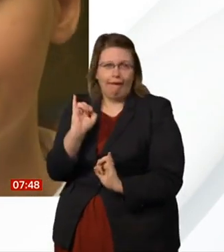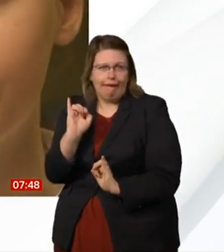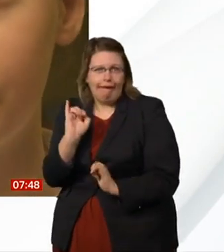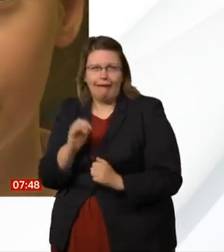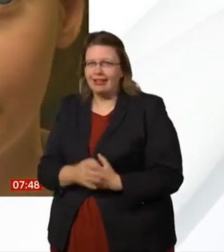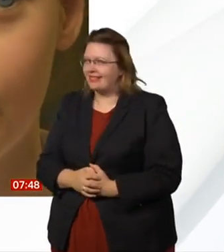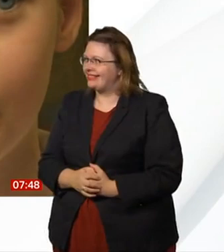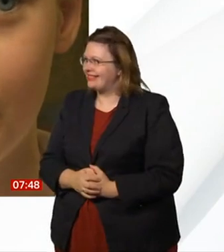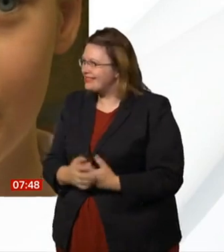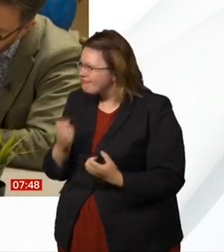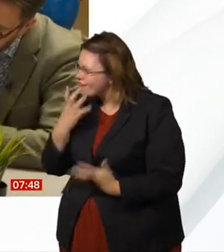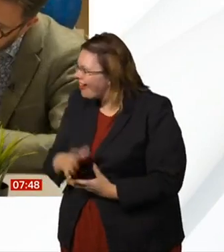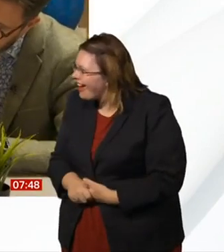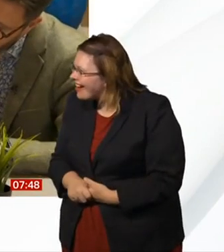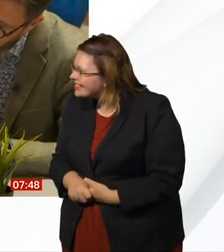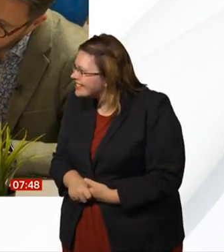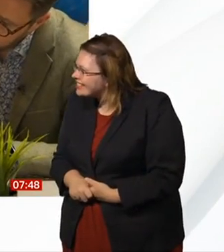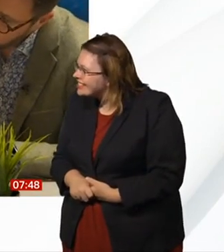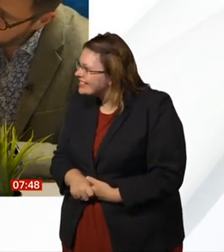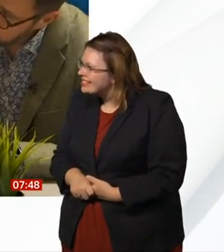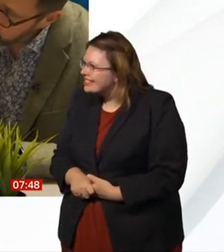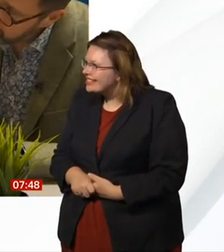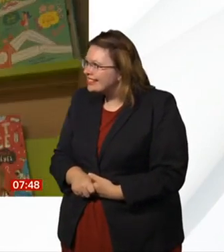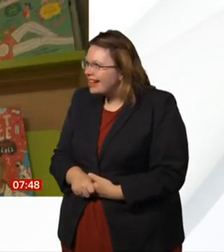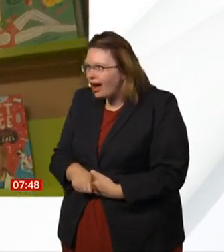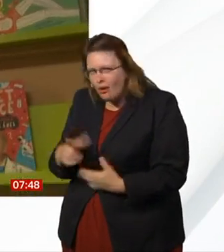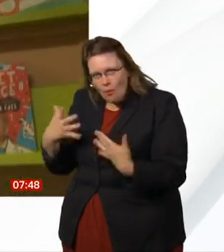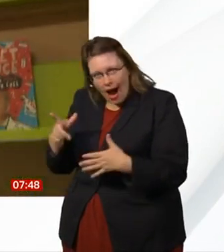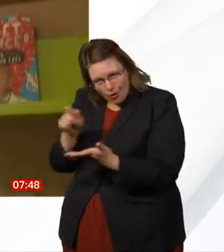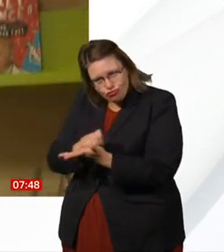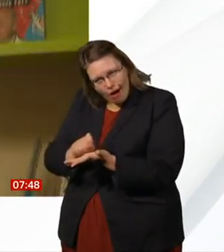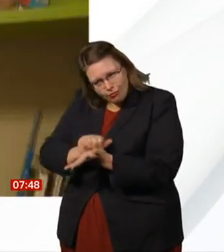friendly. That's brilliant. You're already in print.